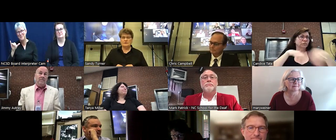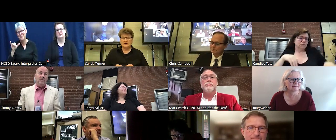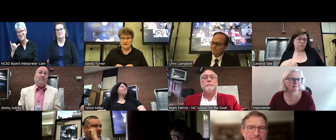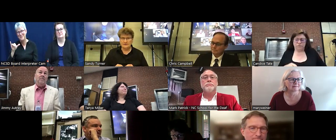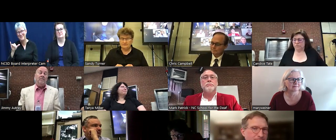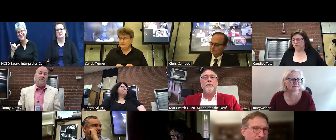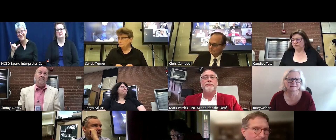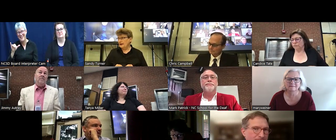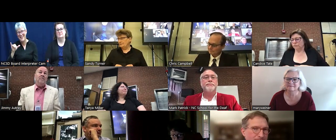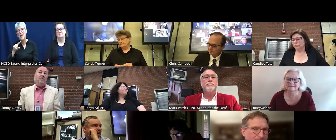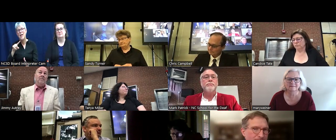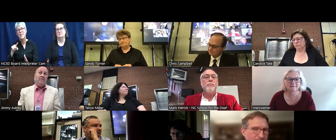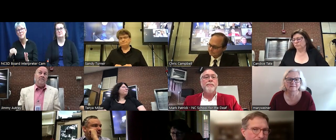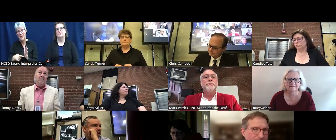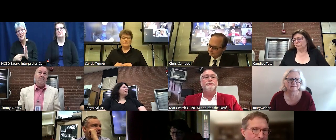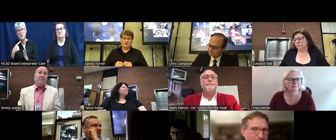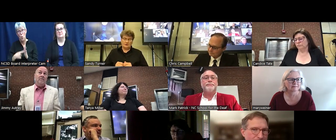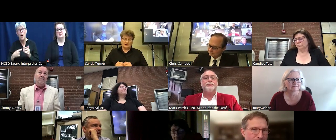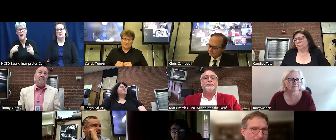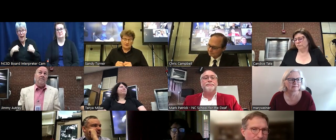what I would like to happen.